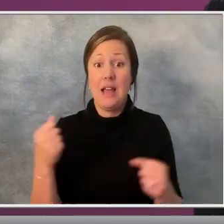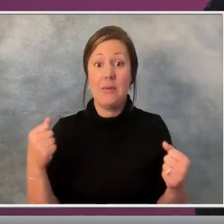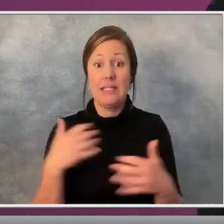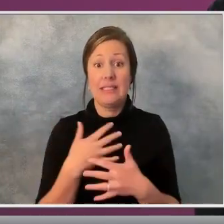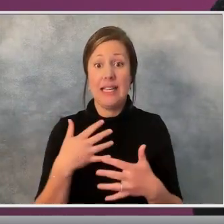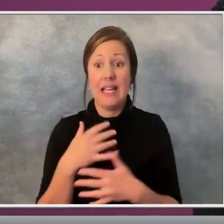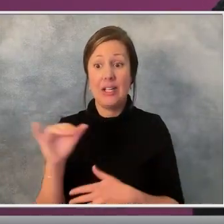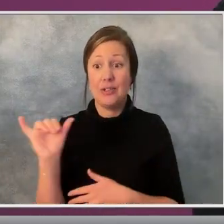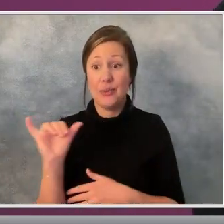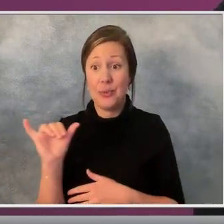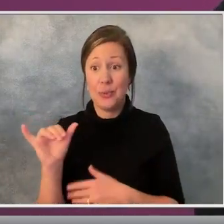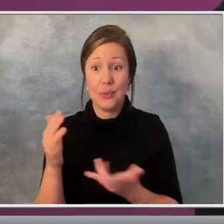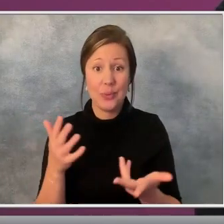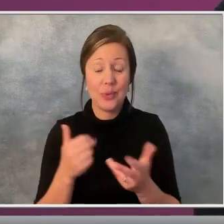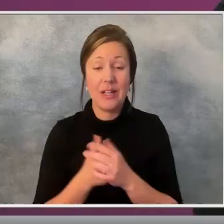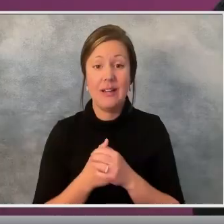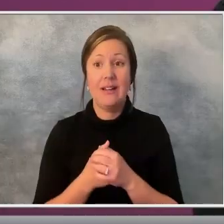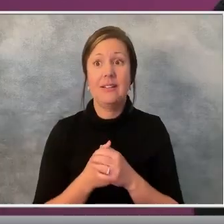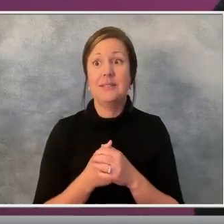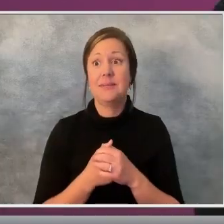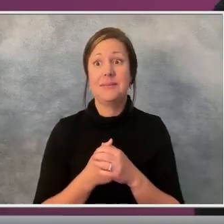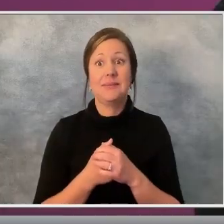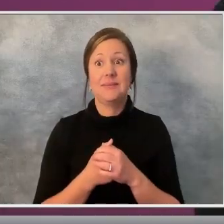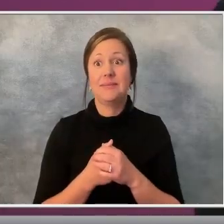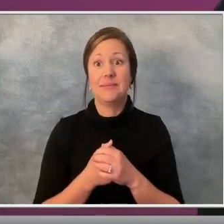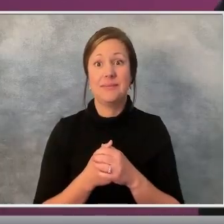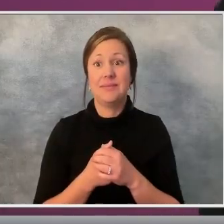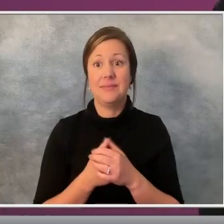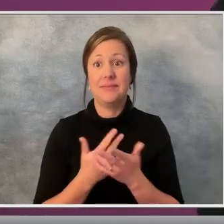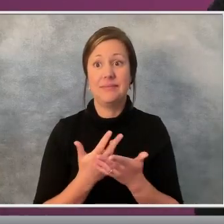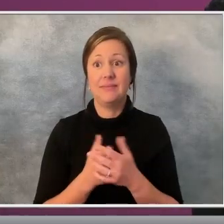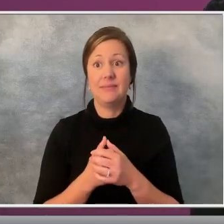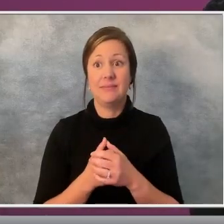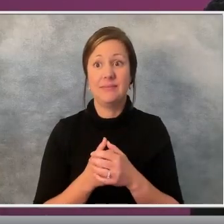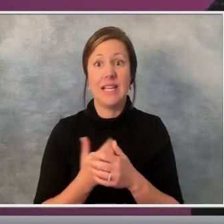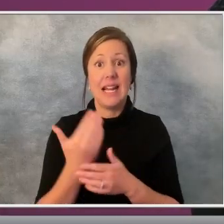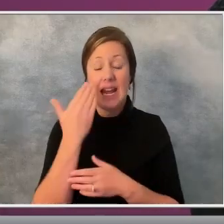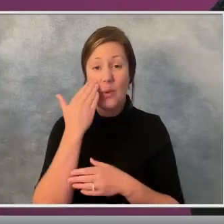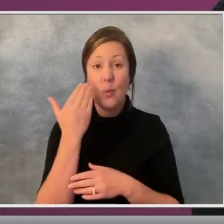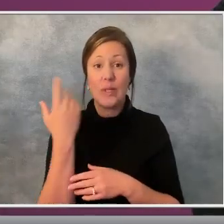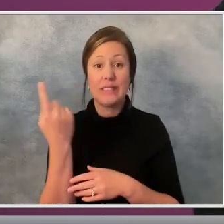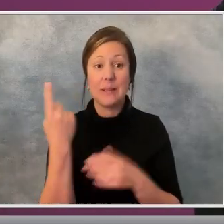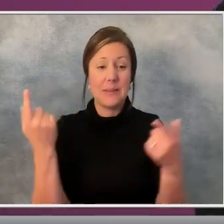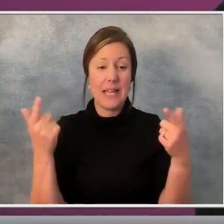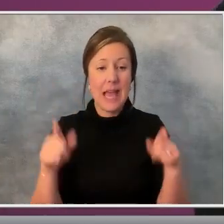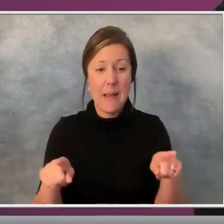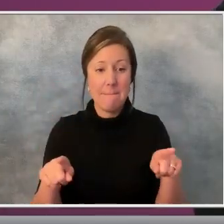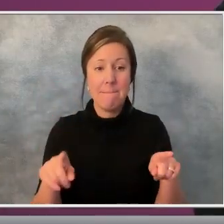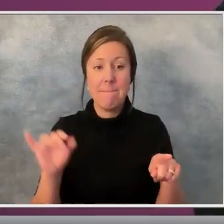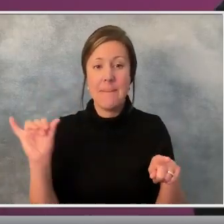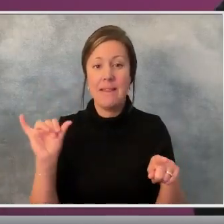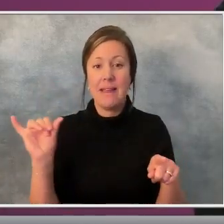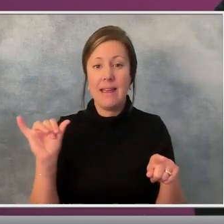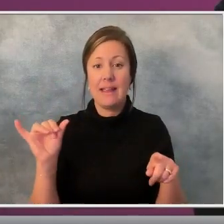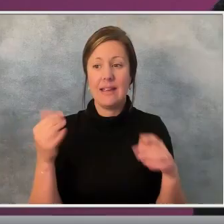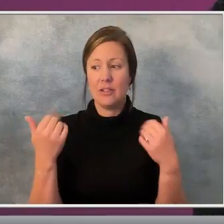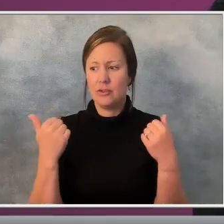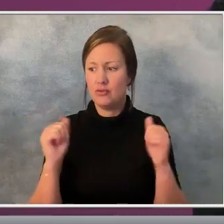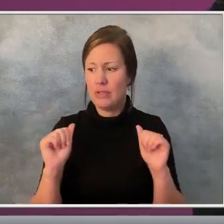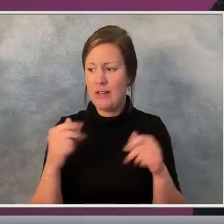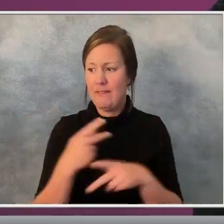Sure. And then I see, and I knew something had happened, I'm trying to see, did I see my mother